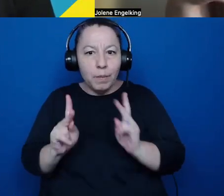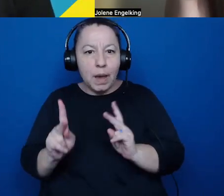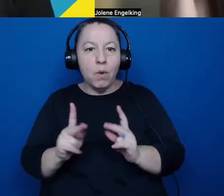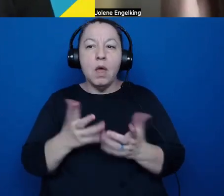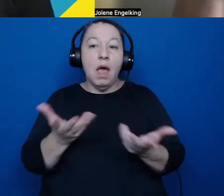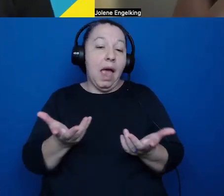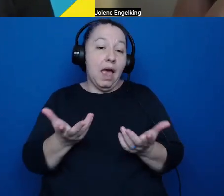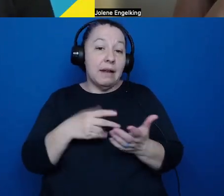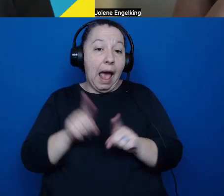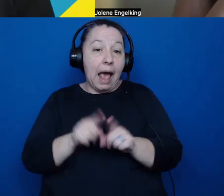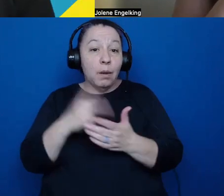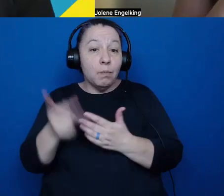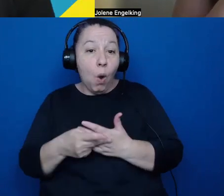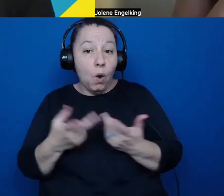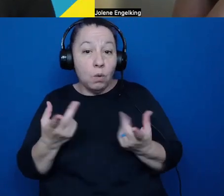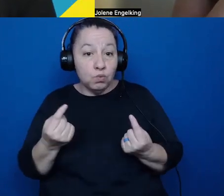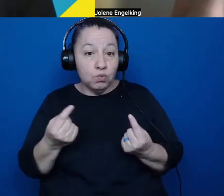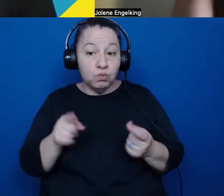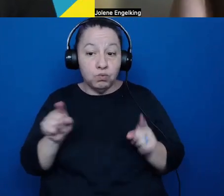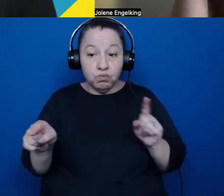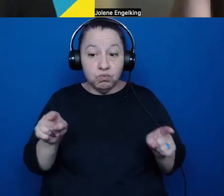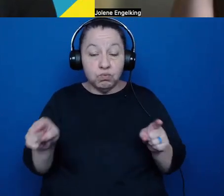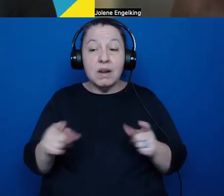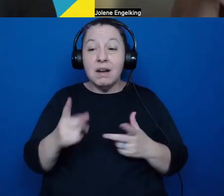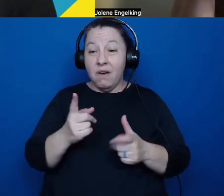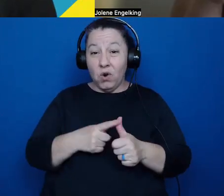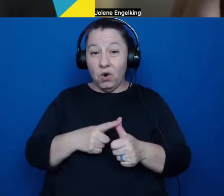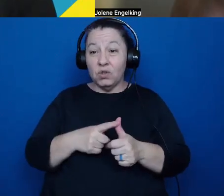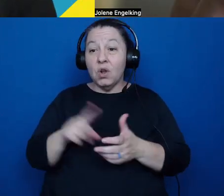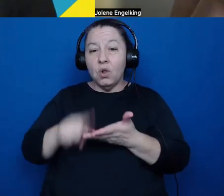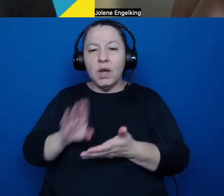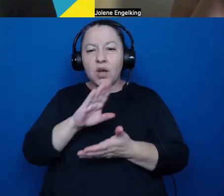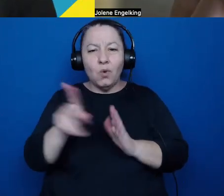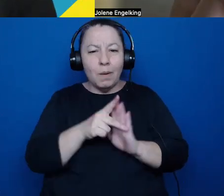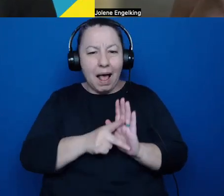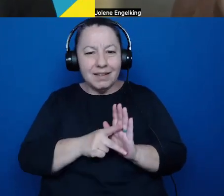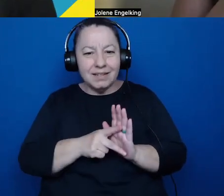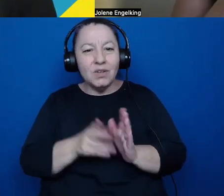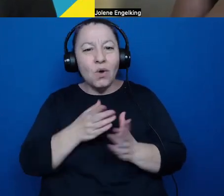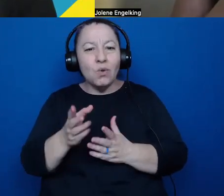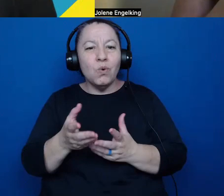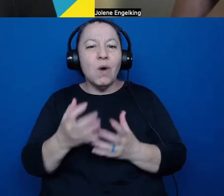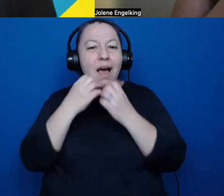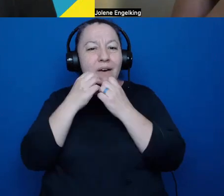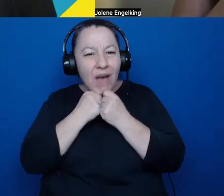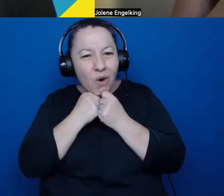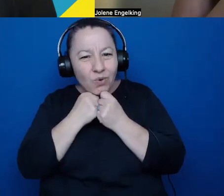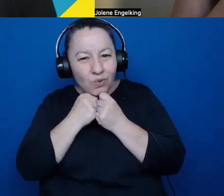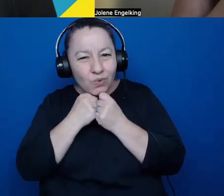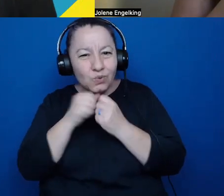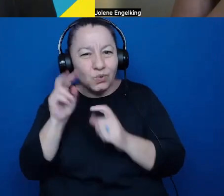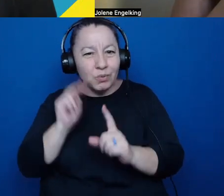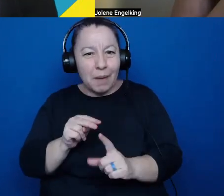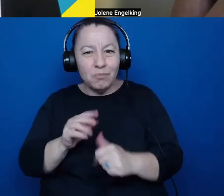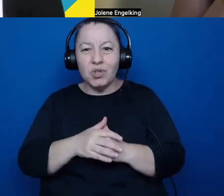I think that looking at your policies, first of all, looking at them through a values-driven lens for one thing, right? 'Cause so many of our policies are written,